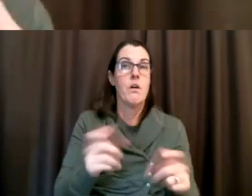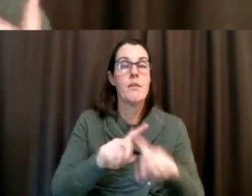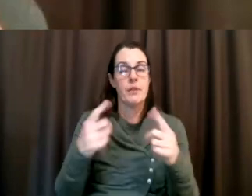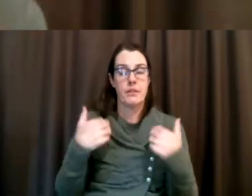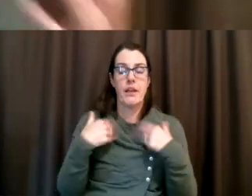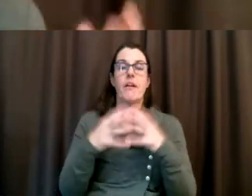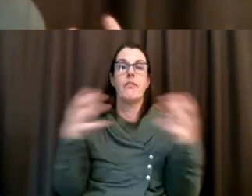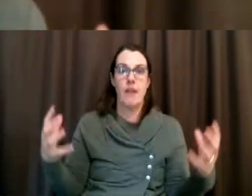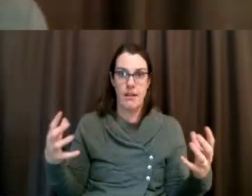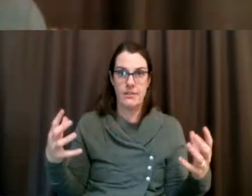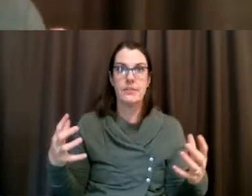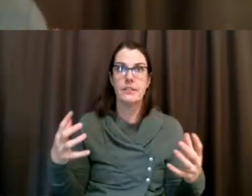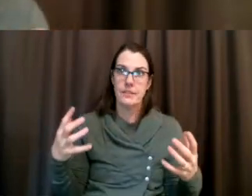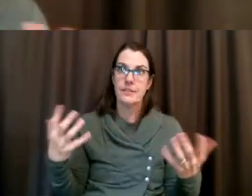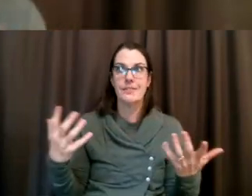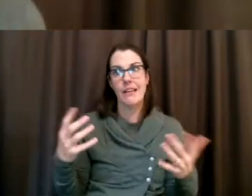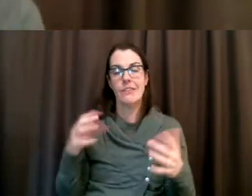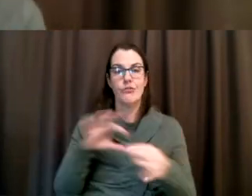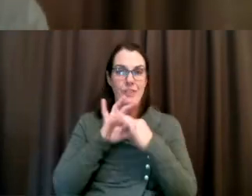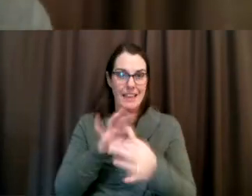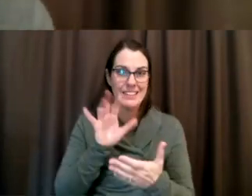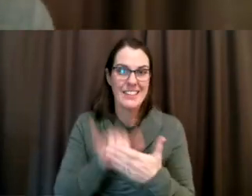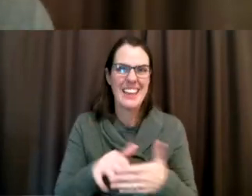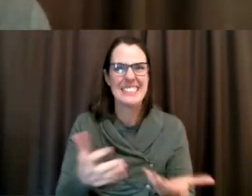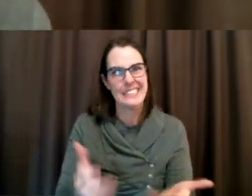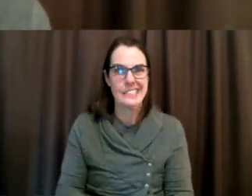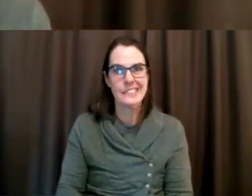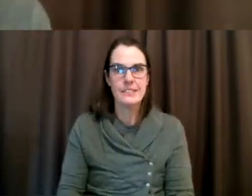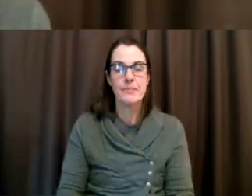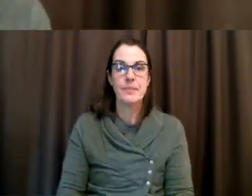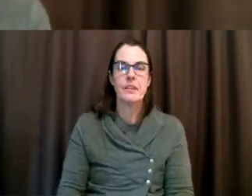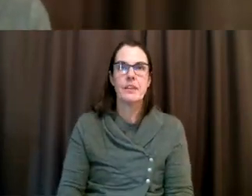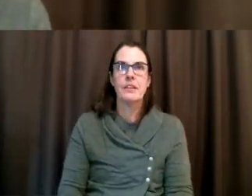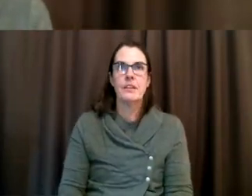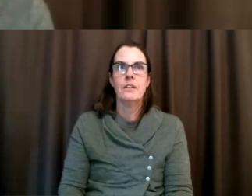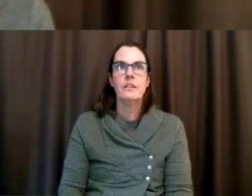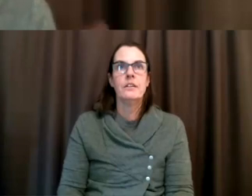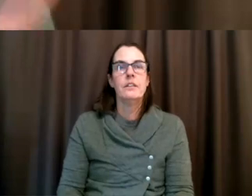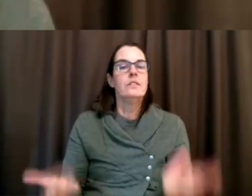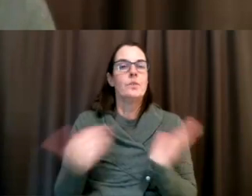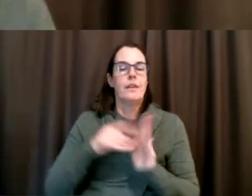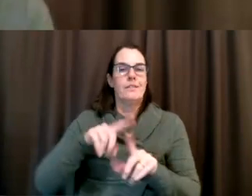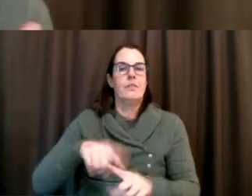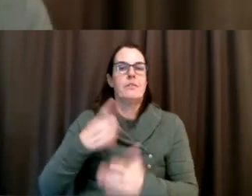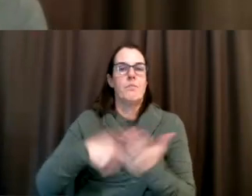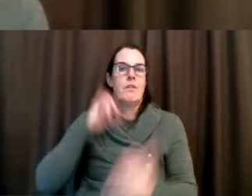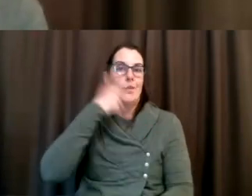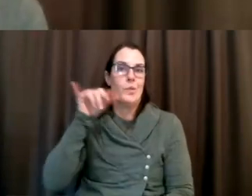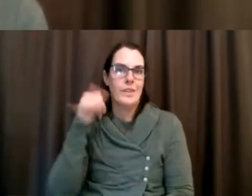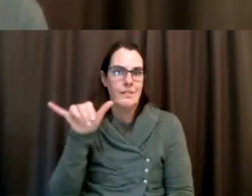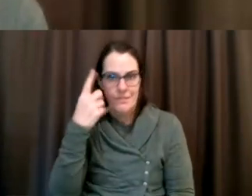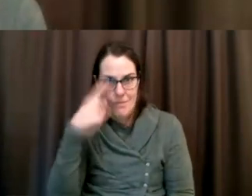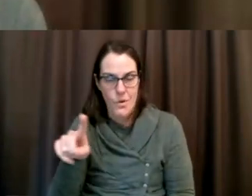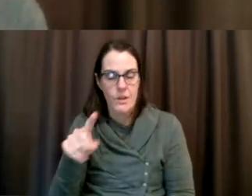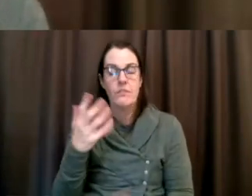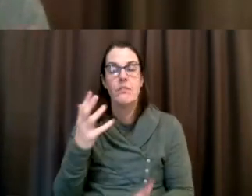goes into that. So, it kind of just depends on what you're looking for, right? Are you trying to track match? Are you